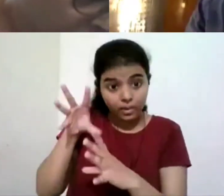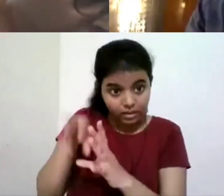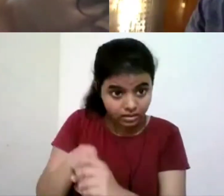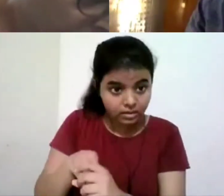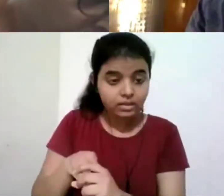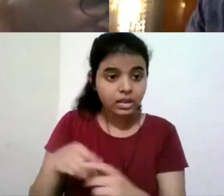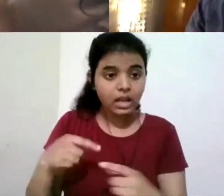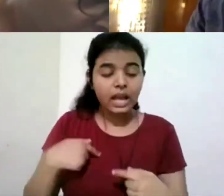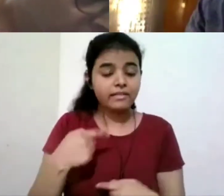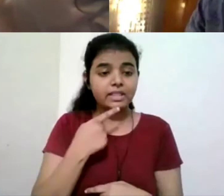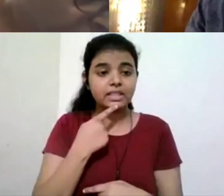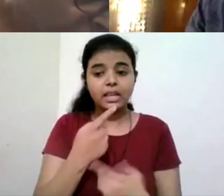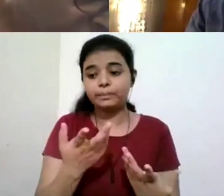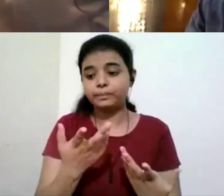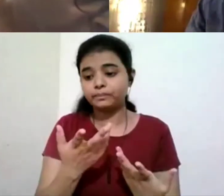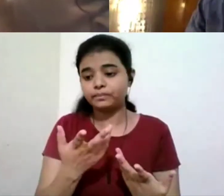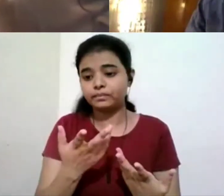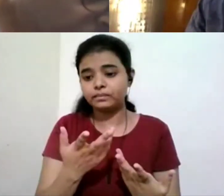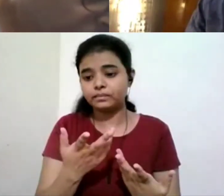not saying that